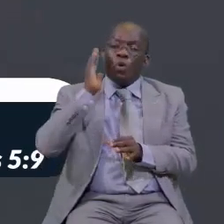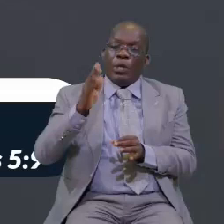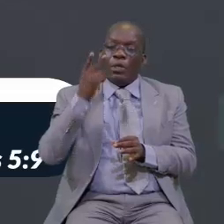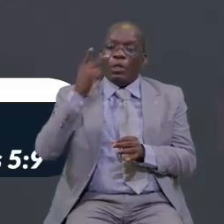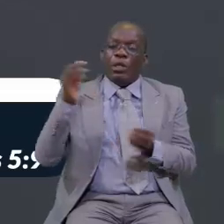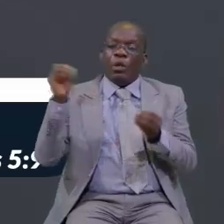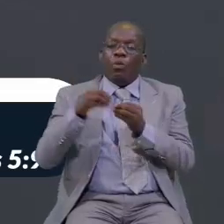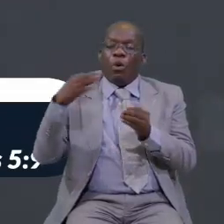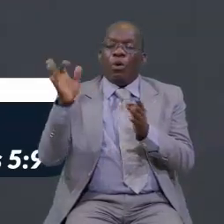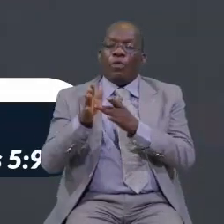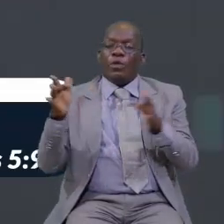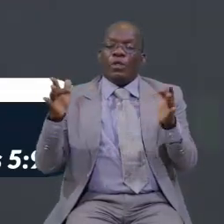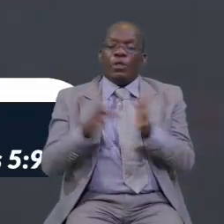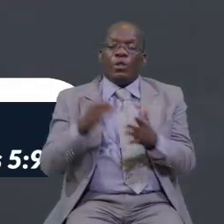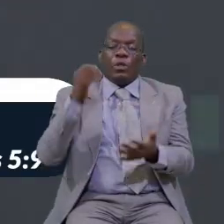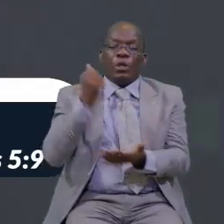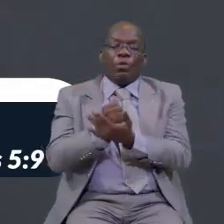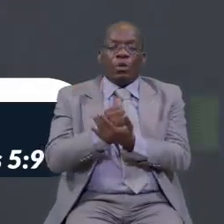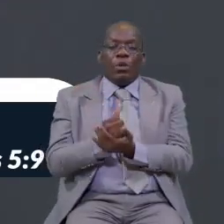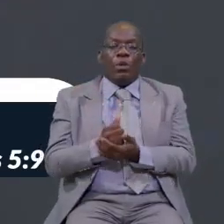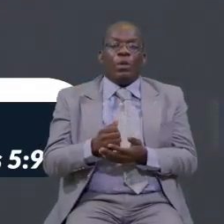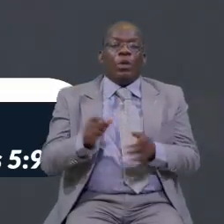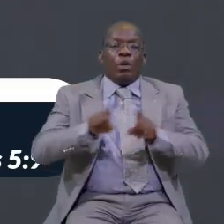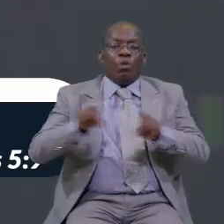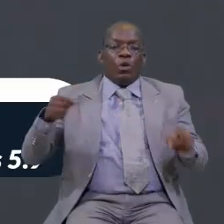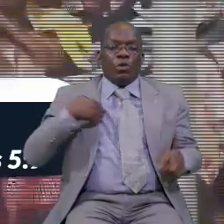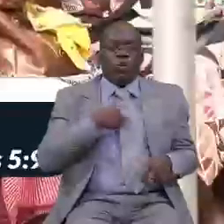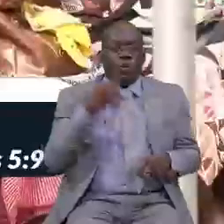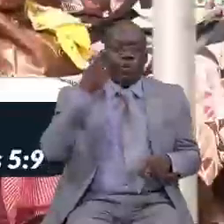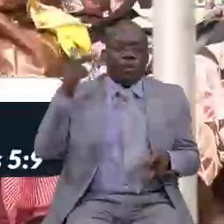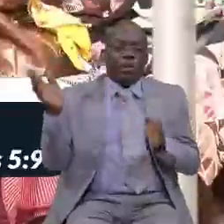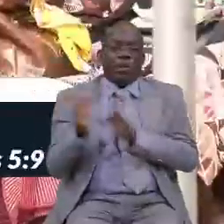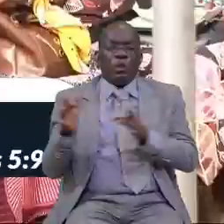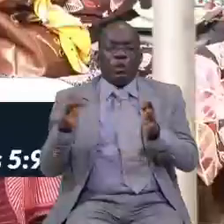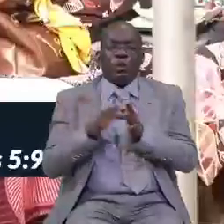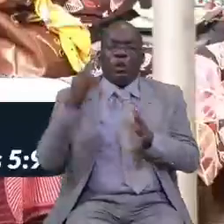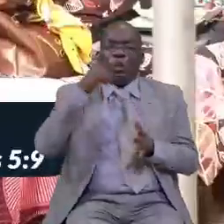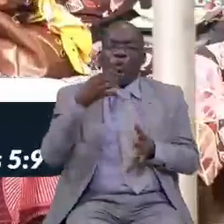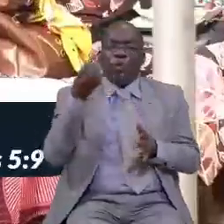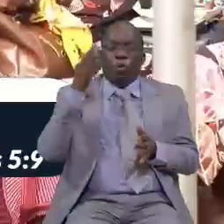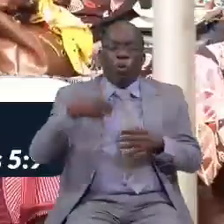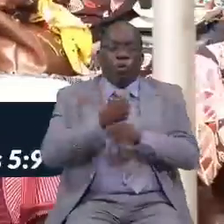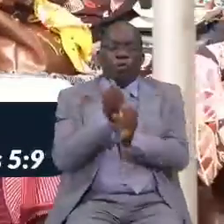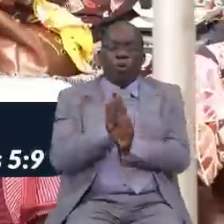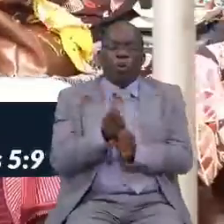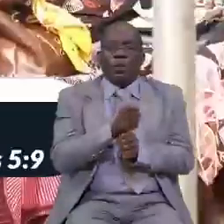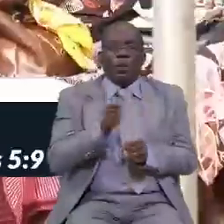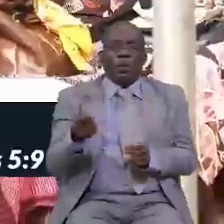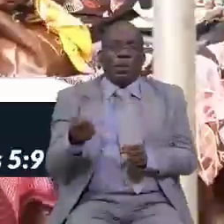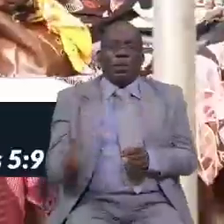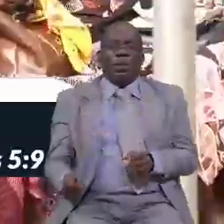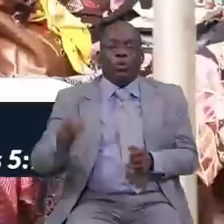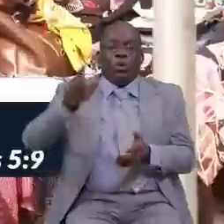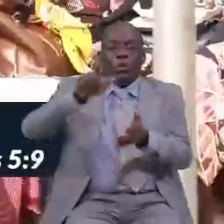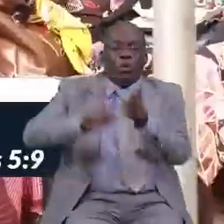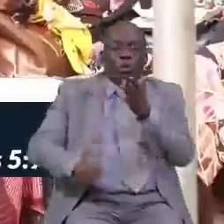It says, we see Jesus who was made a little lower than